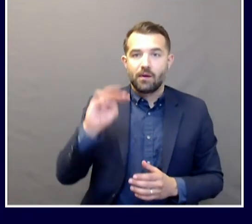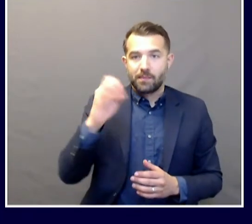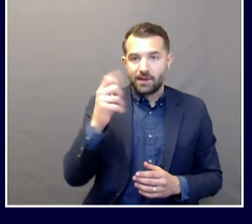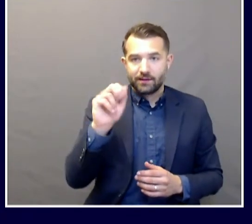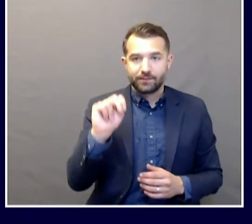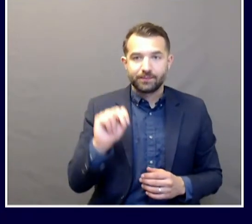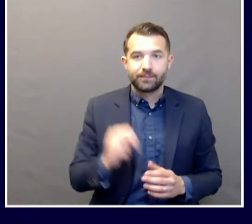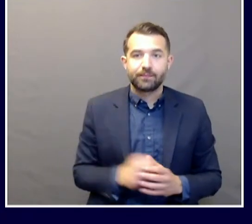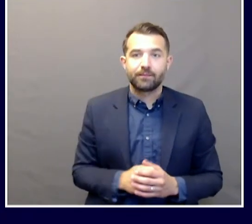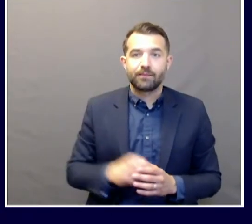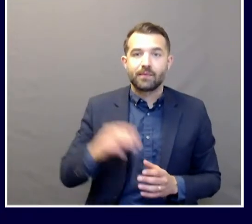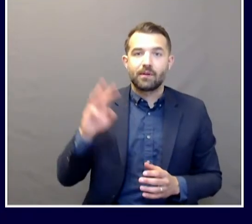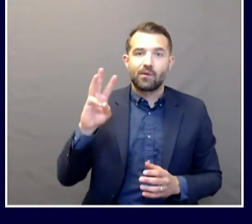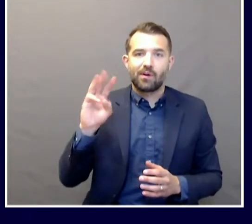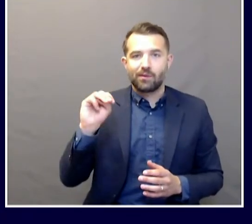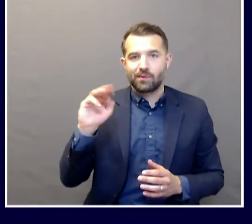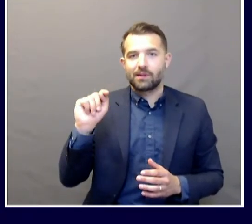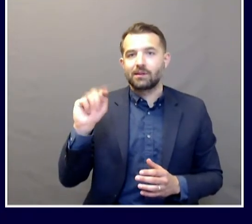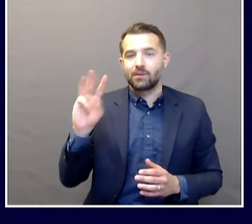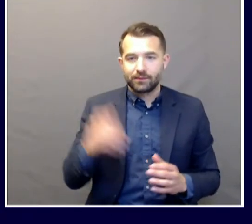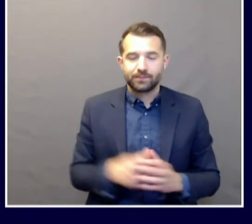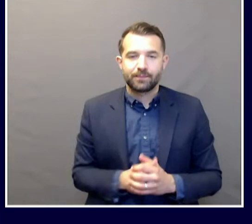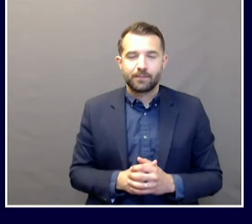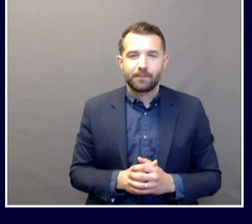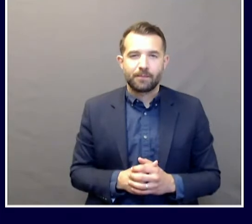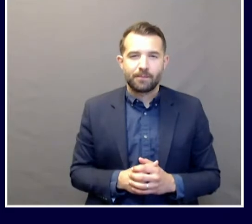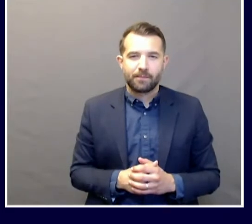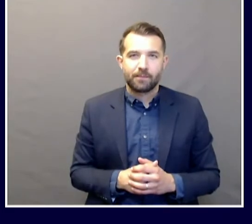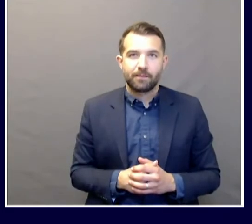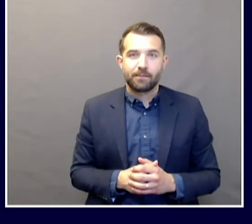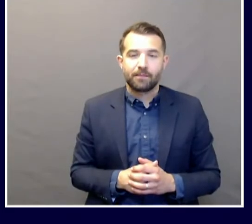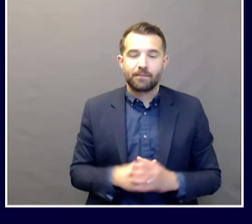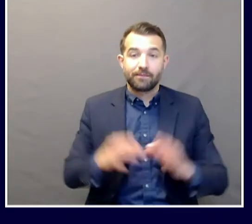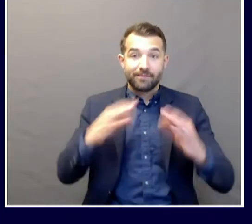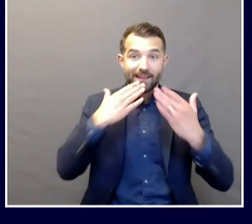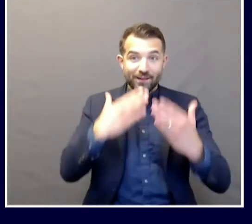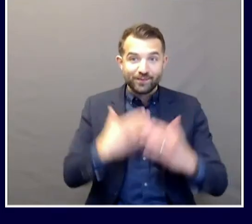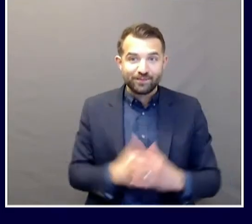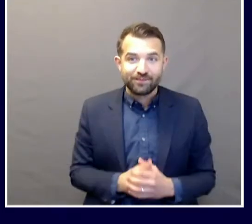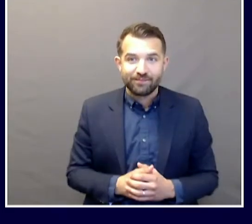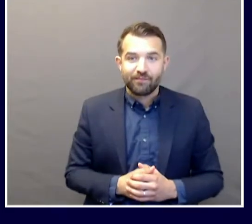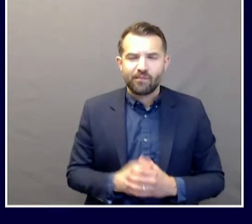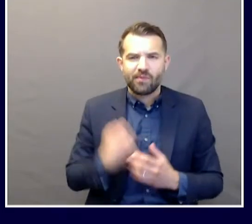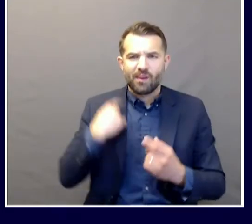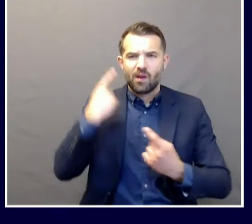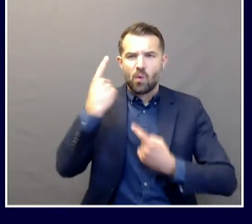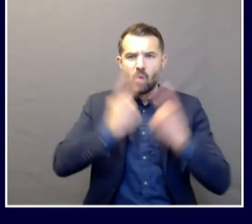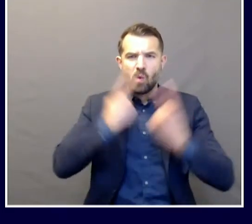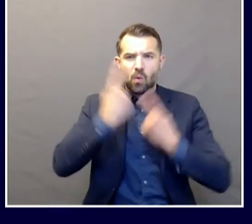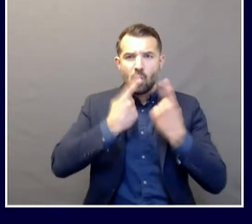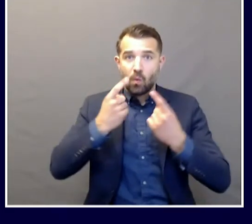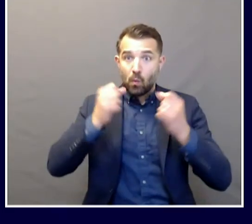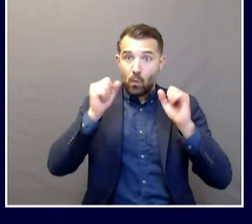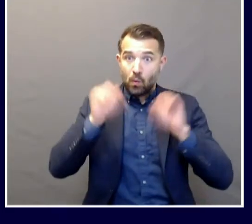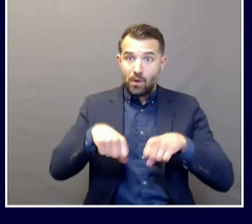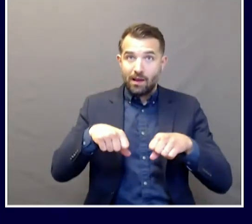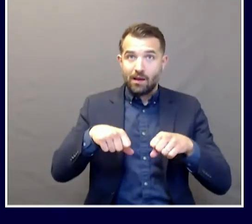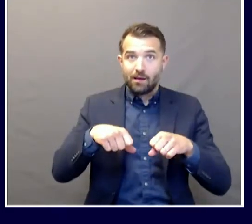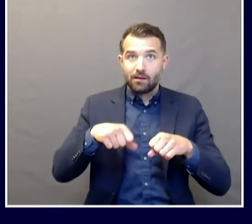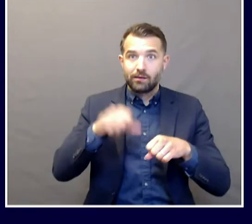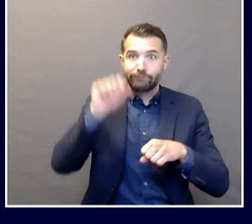question. I was wondering if you could maybe update us about if there are any current outbreaks or